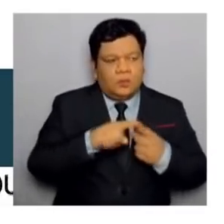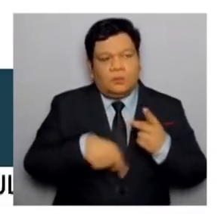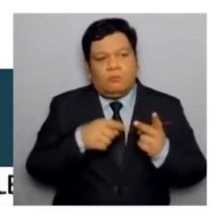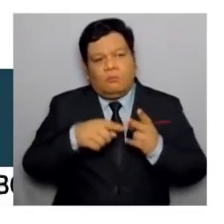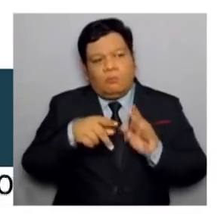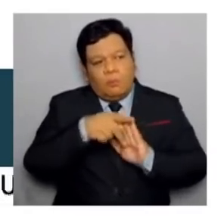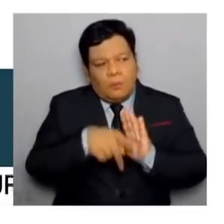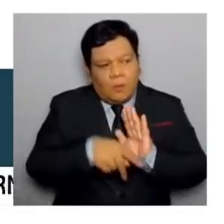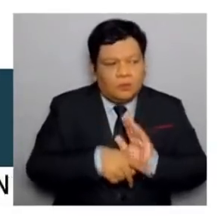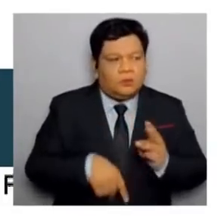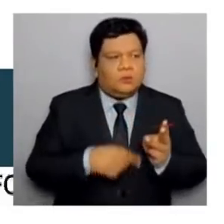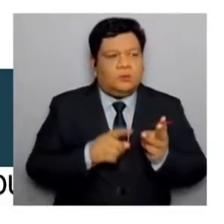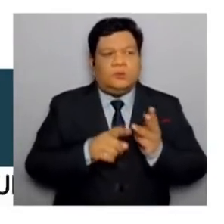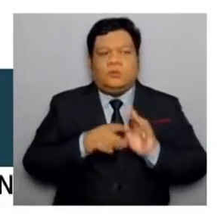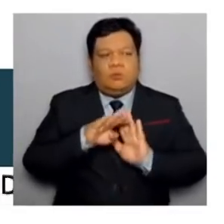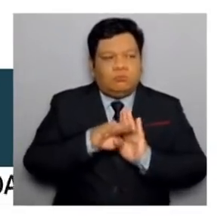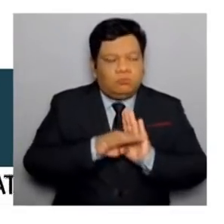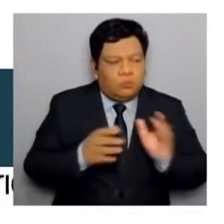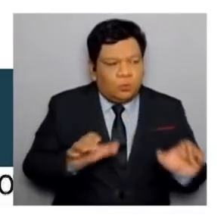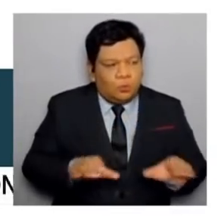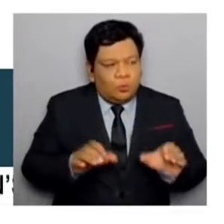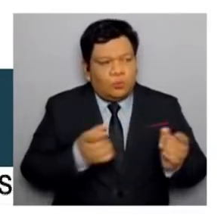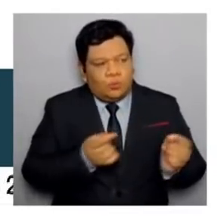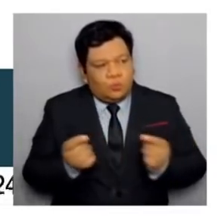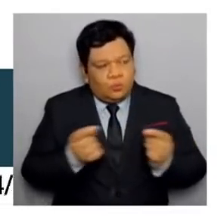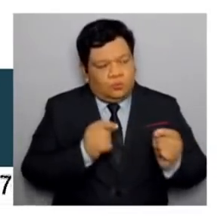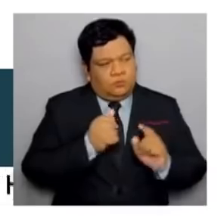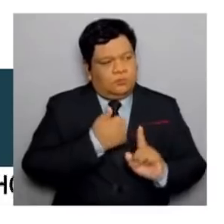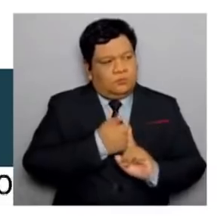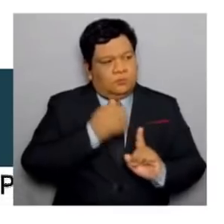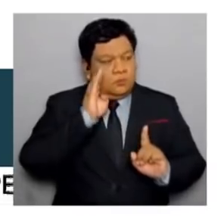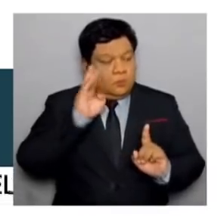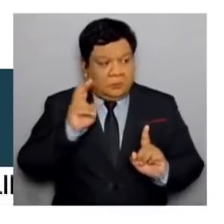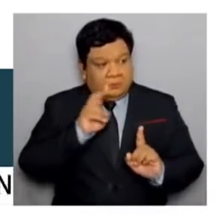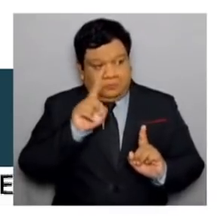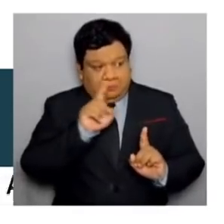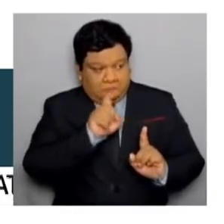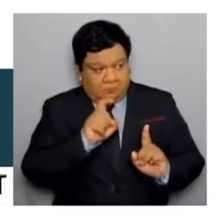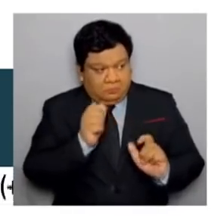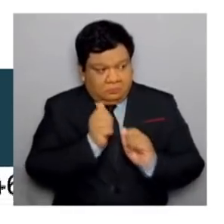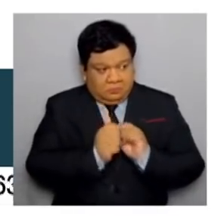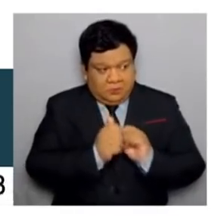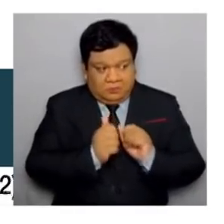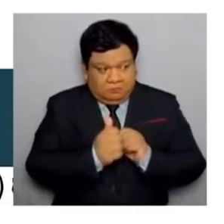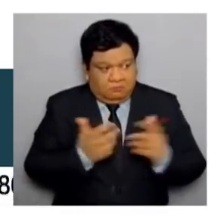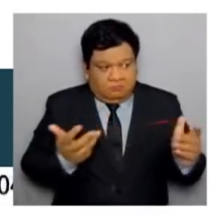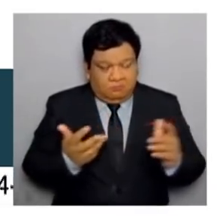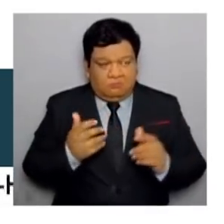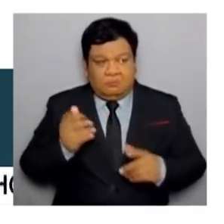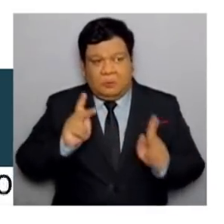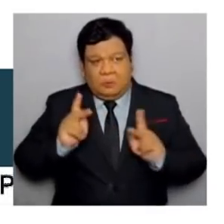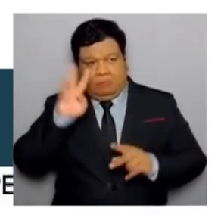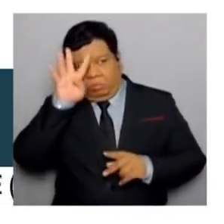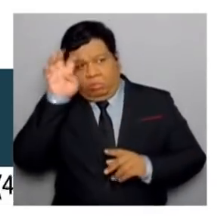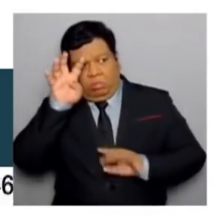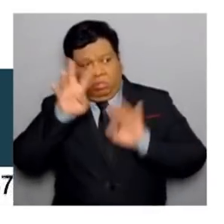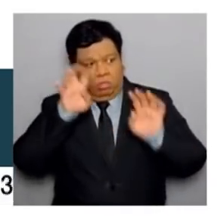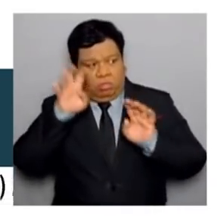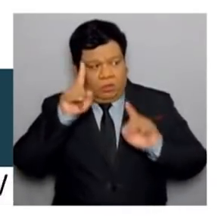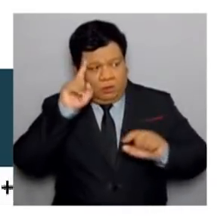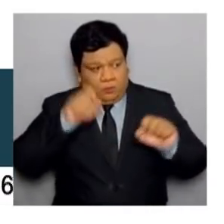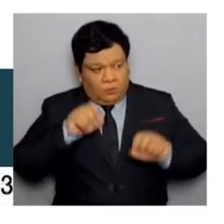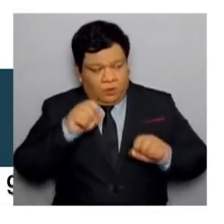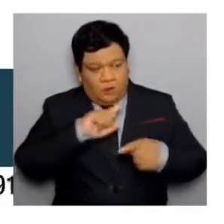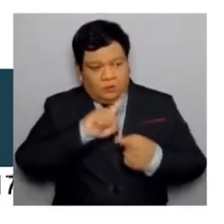this administration, certain actions that will be made by this administration, the way it governs, will that always be put into question until this issue